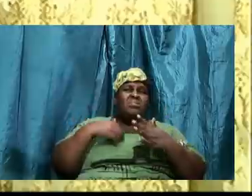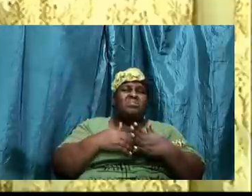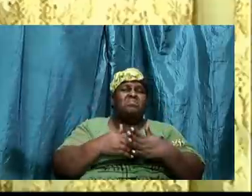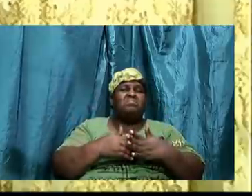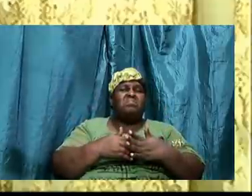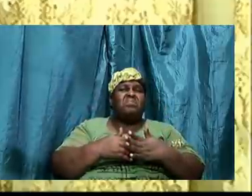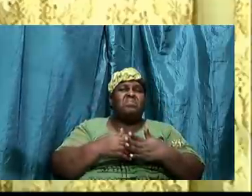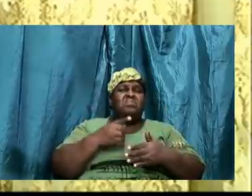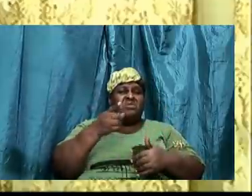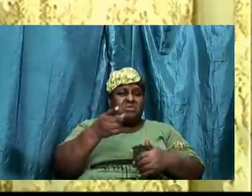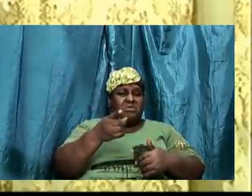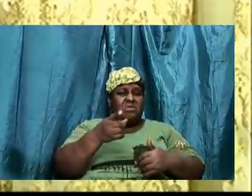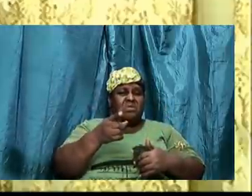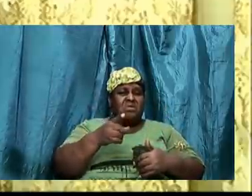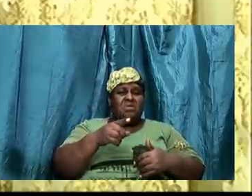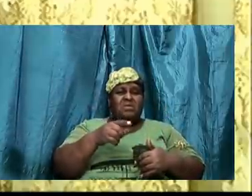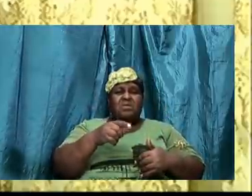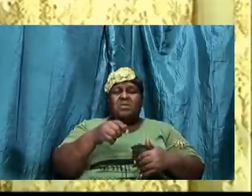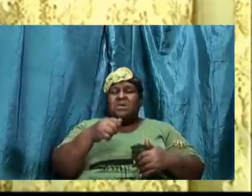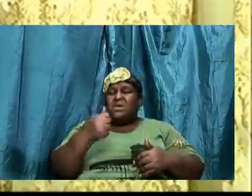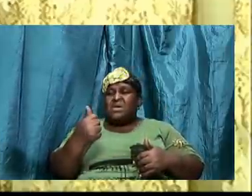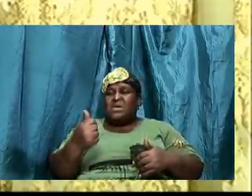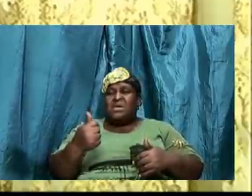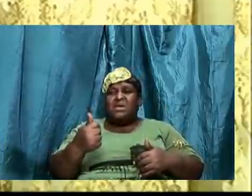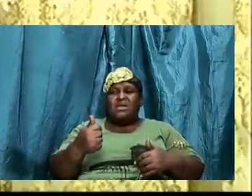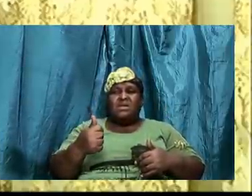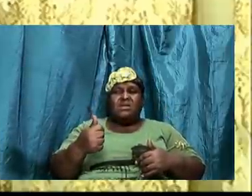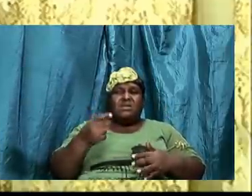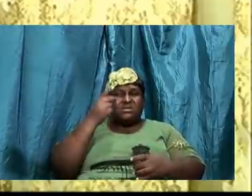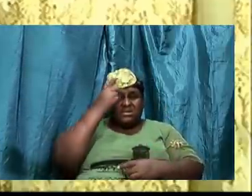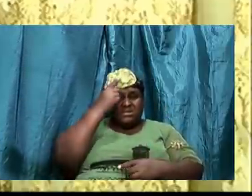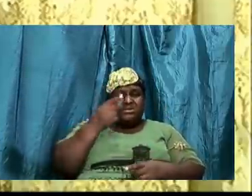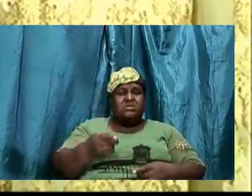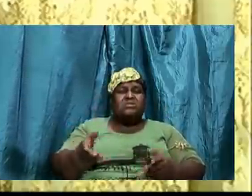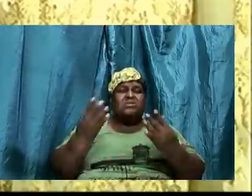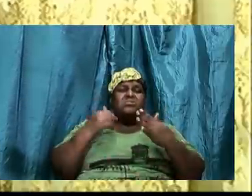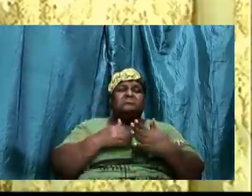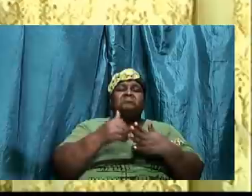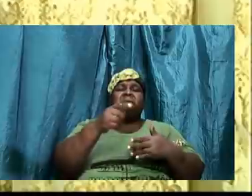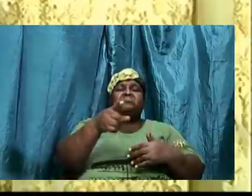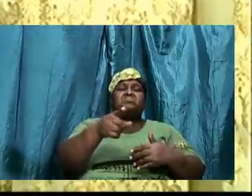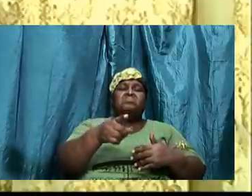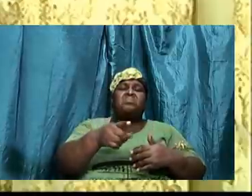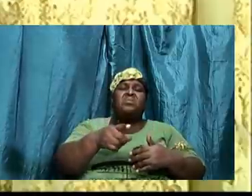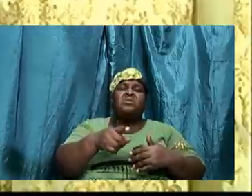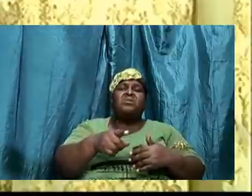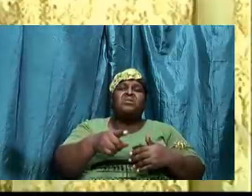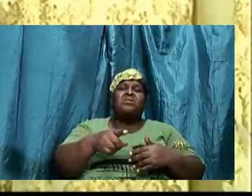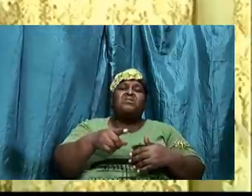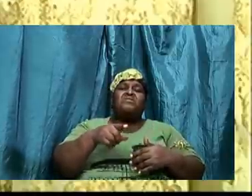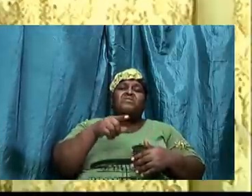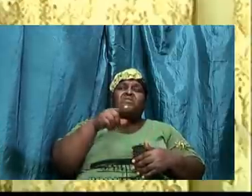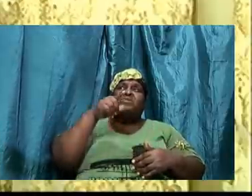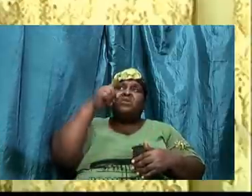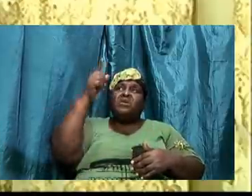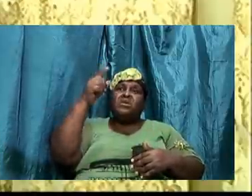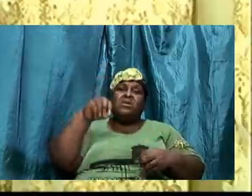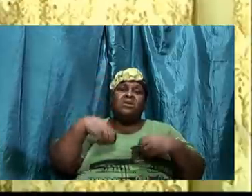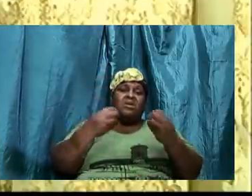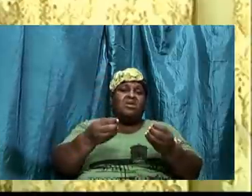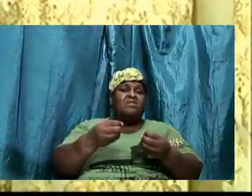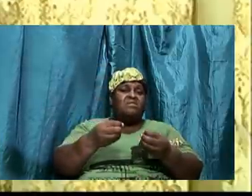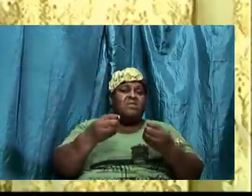neither shall any plague come nigh thy dwelling. For he shall give his angels charge over